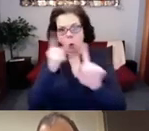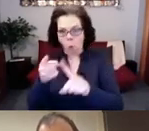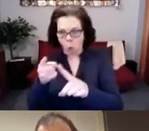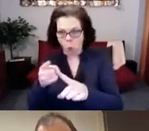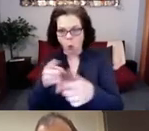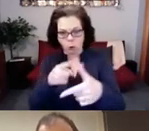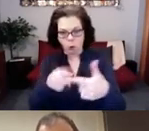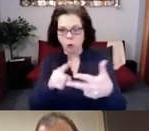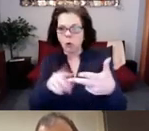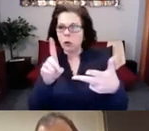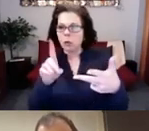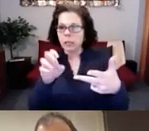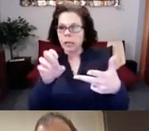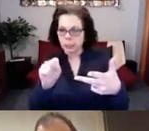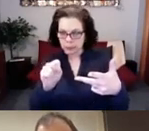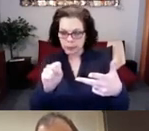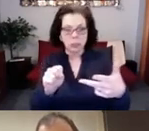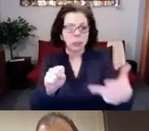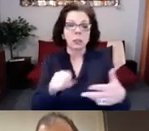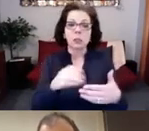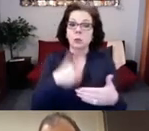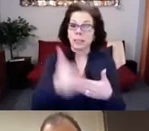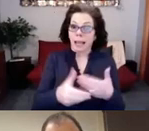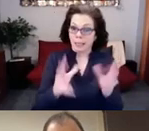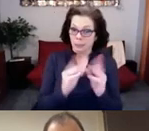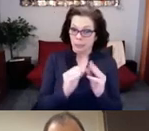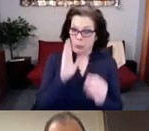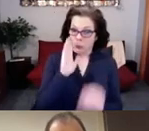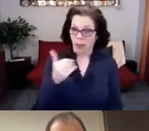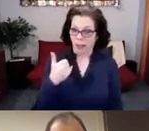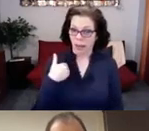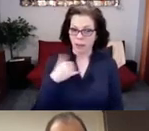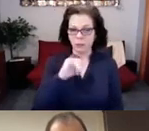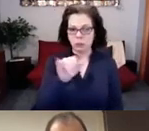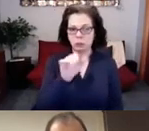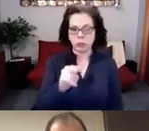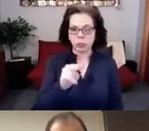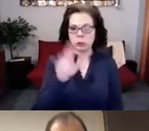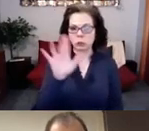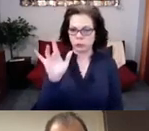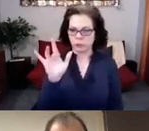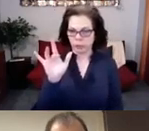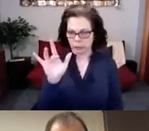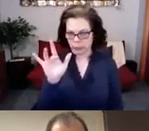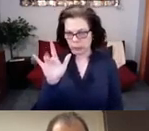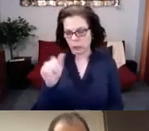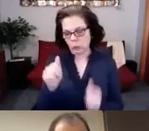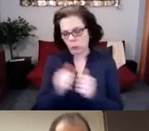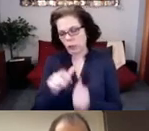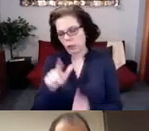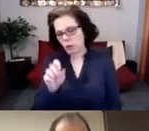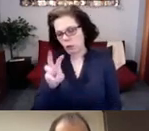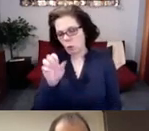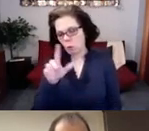would continue to meet with the Board of Health. So the next Board of Health meeting is January 25th with the Lowell School Committee.